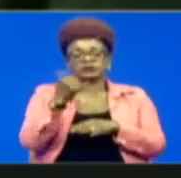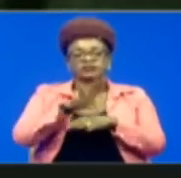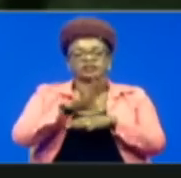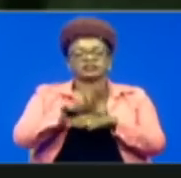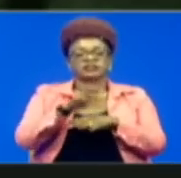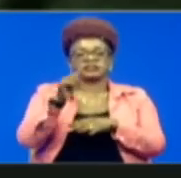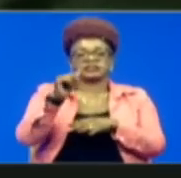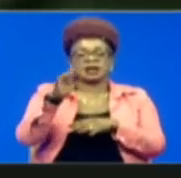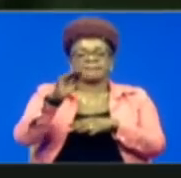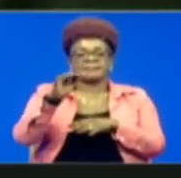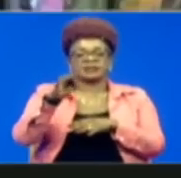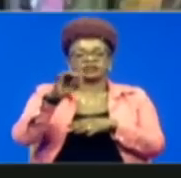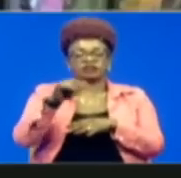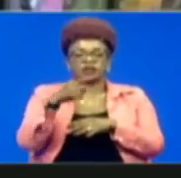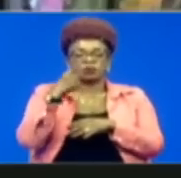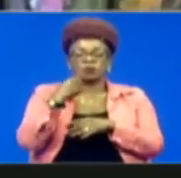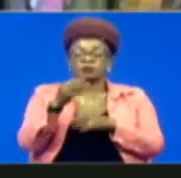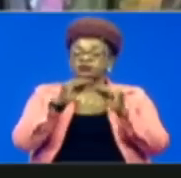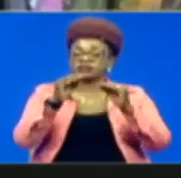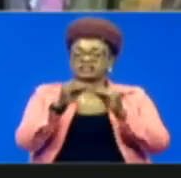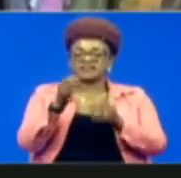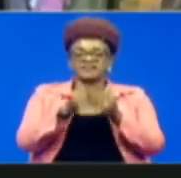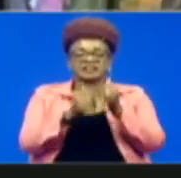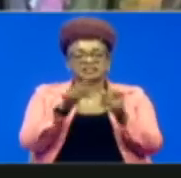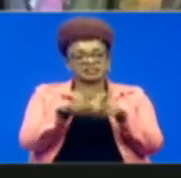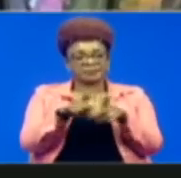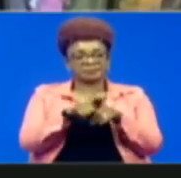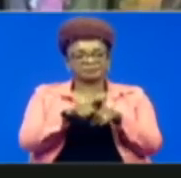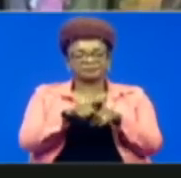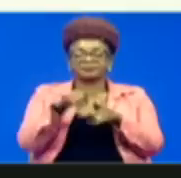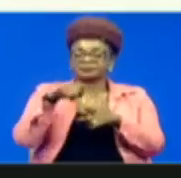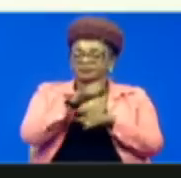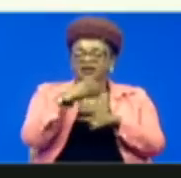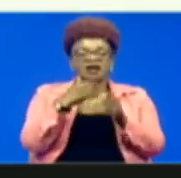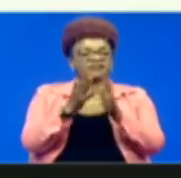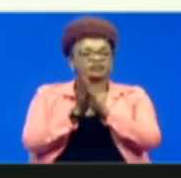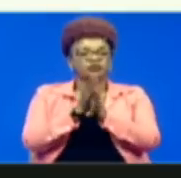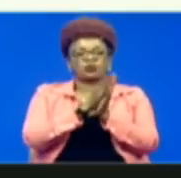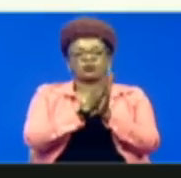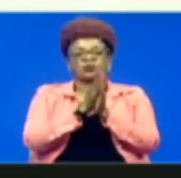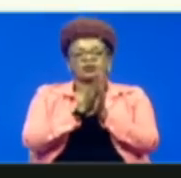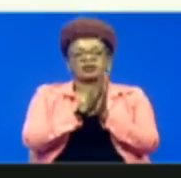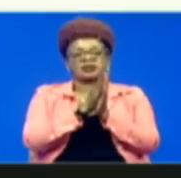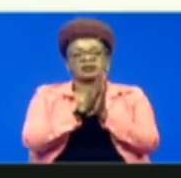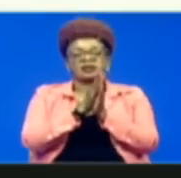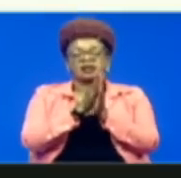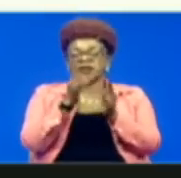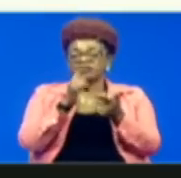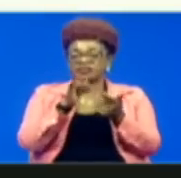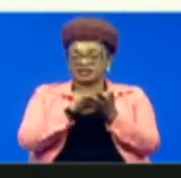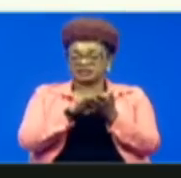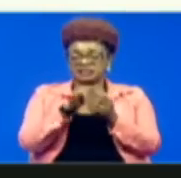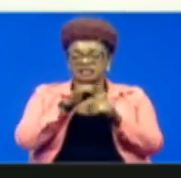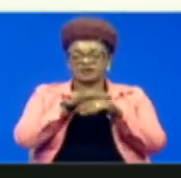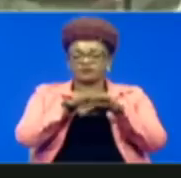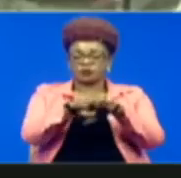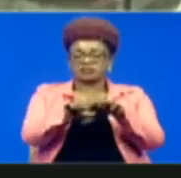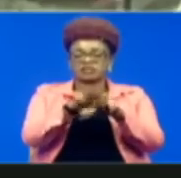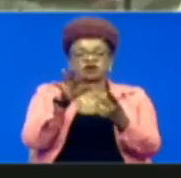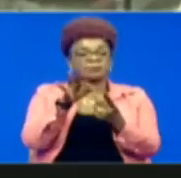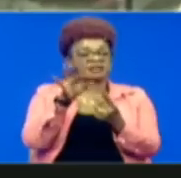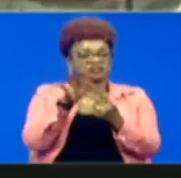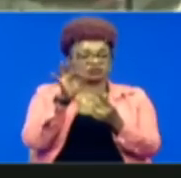Tabichi, who also teaches physics in this school. Tabichi has a story to tell, one that has influenced his nomination for what